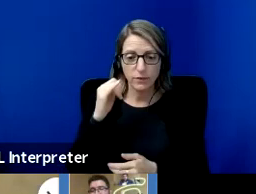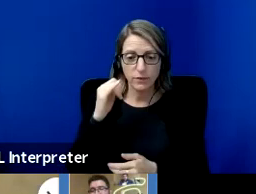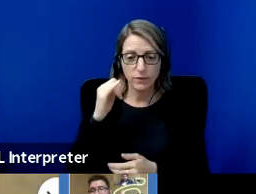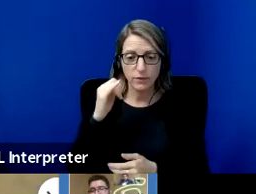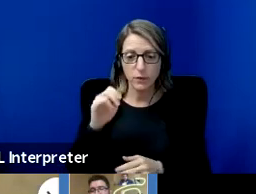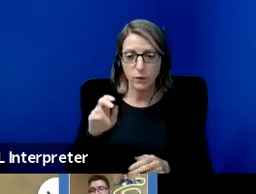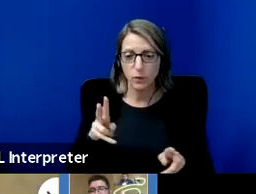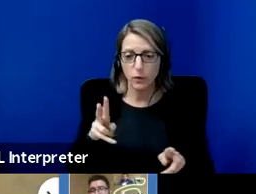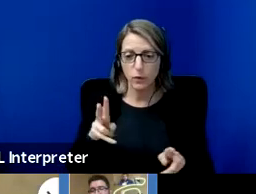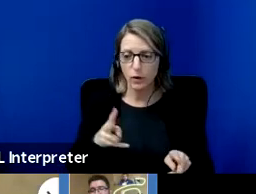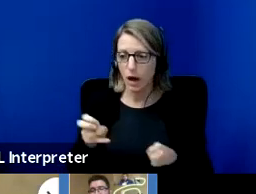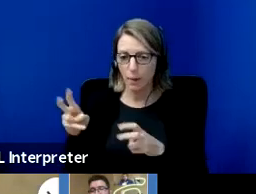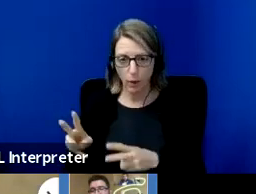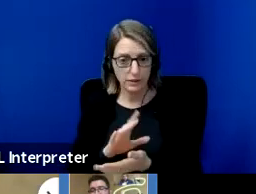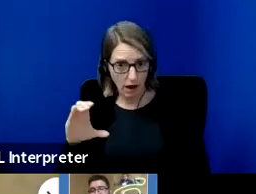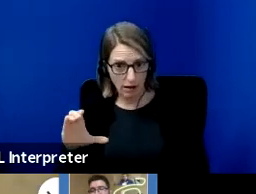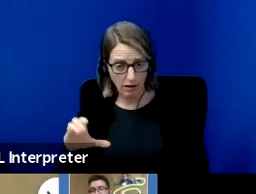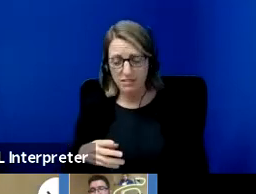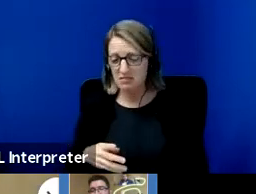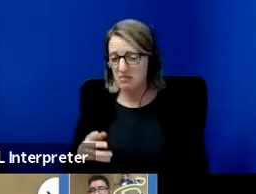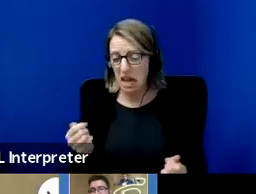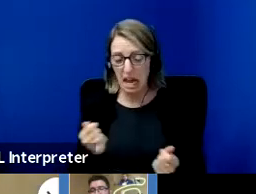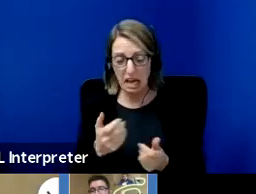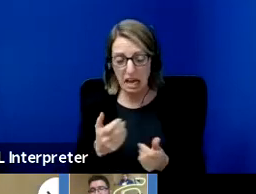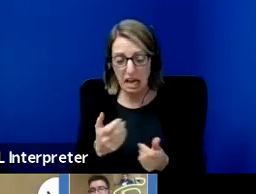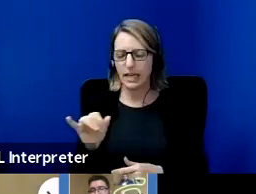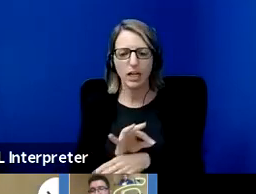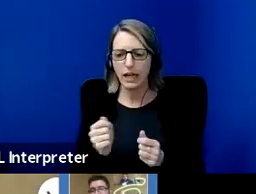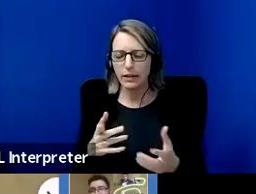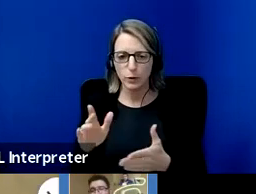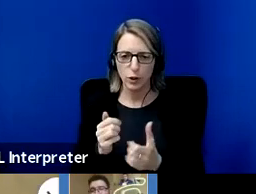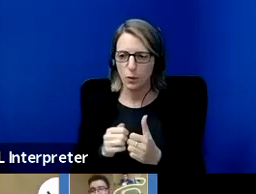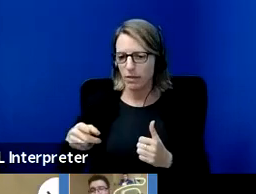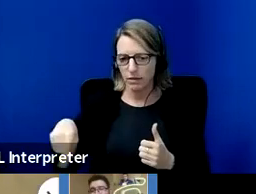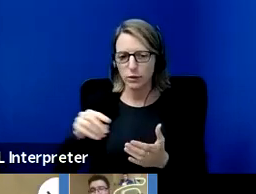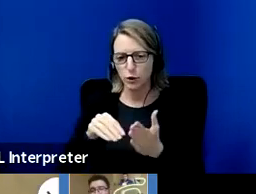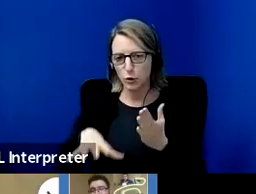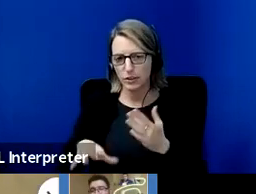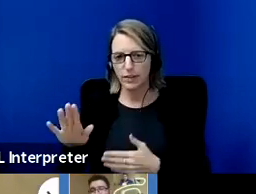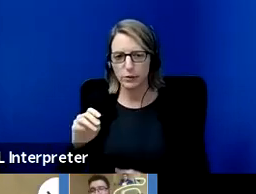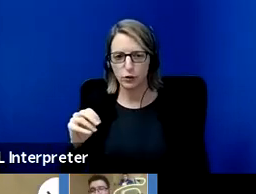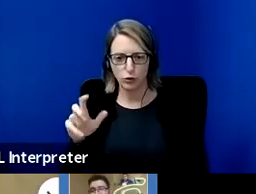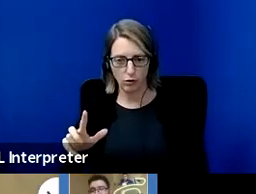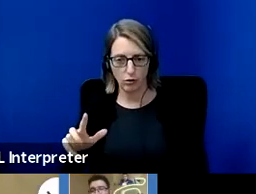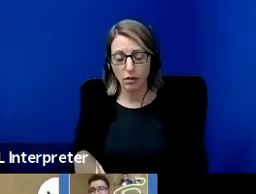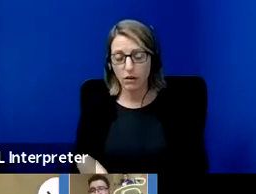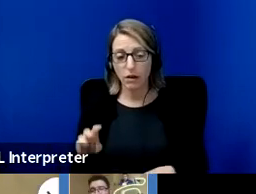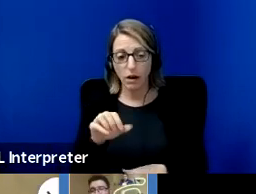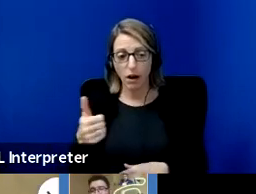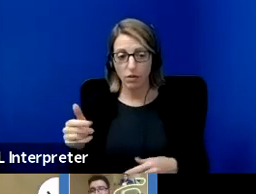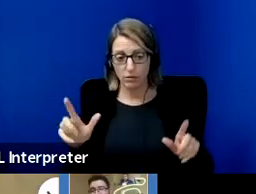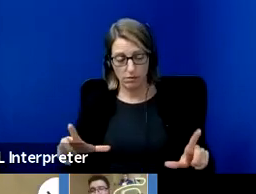anything. They have the same function on anything you share with them in their journal. Okay? The other features over here on the